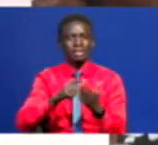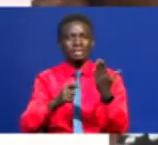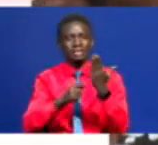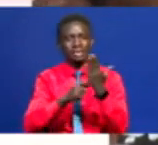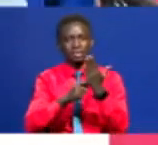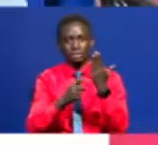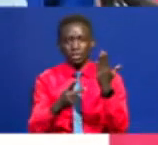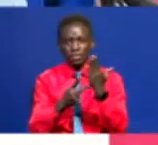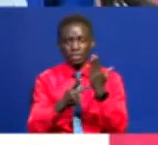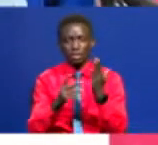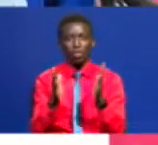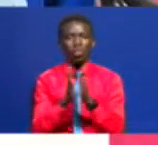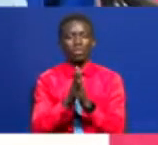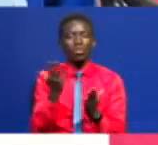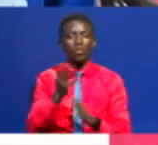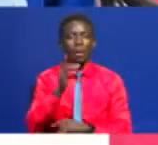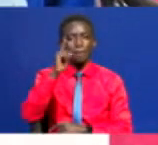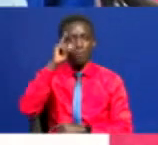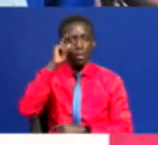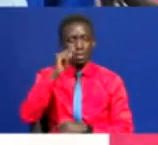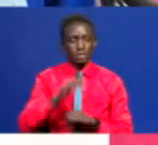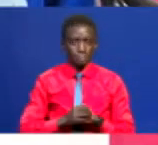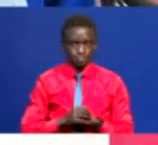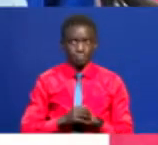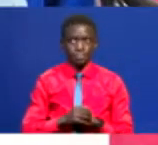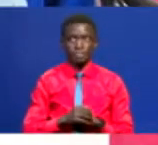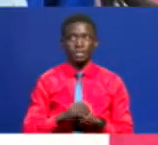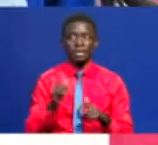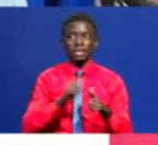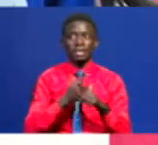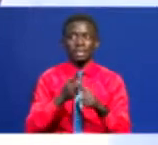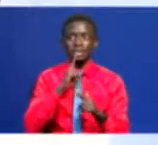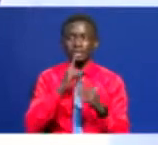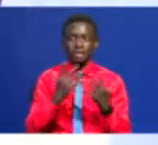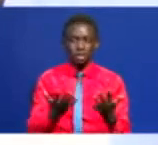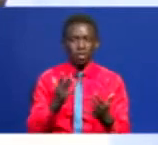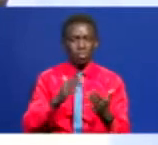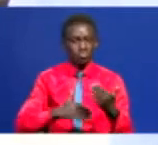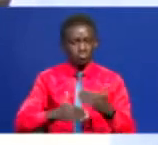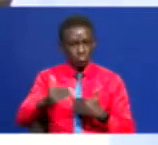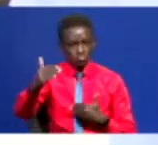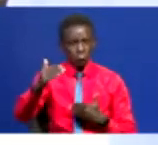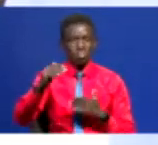course Mombasa. Gachagua says going forward, the continent will speak in one voice on